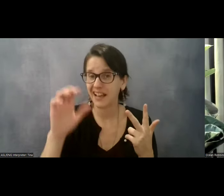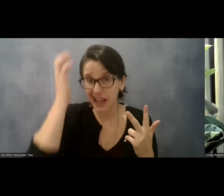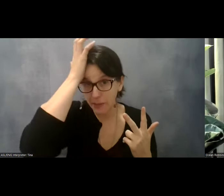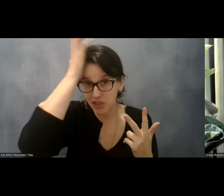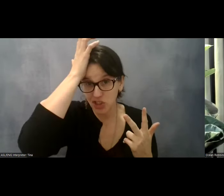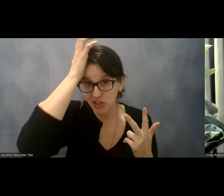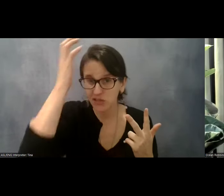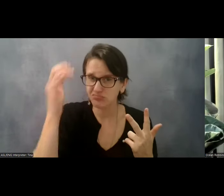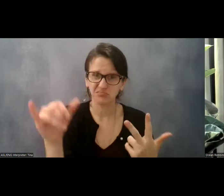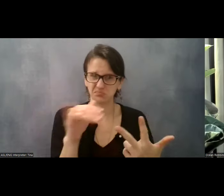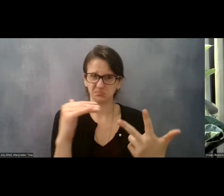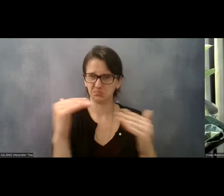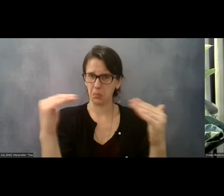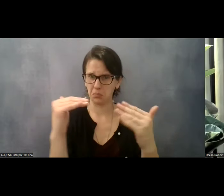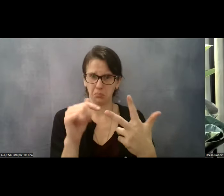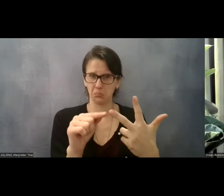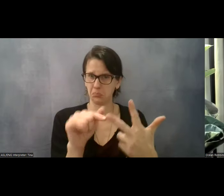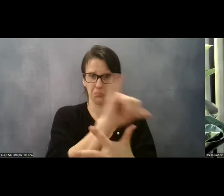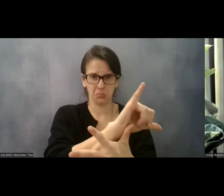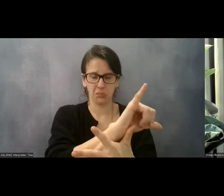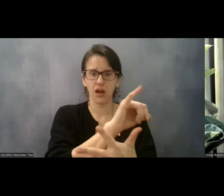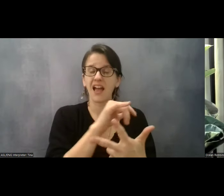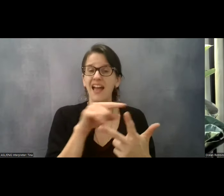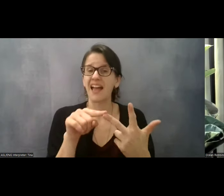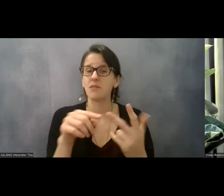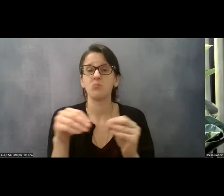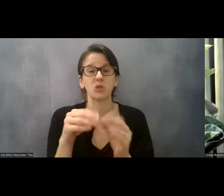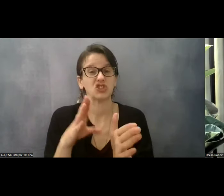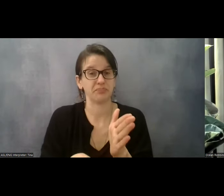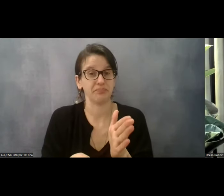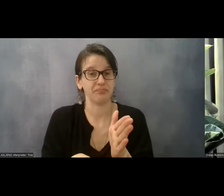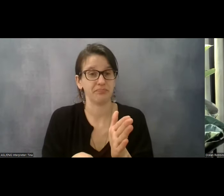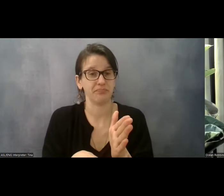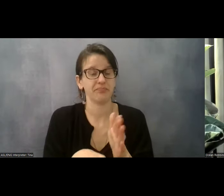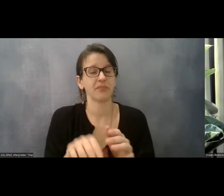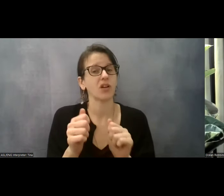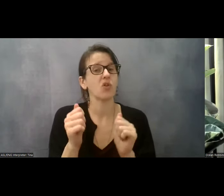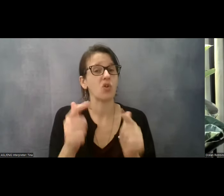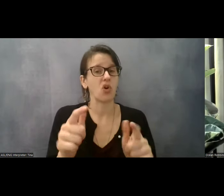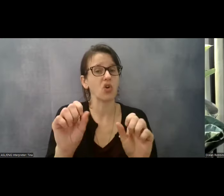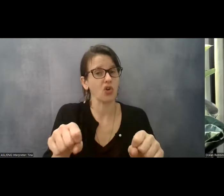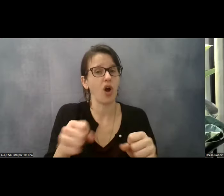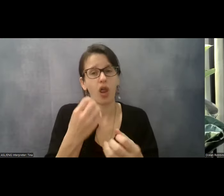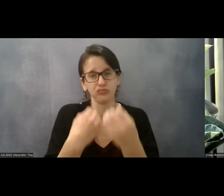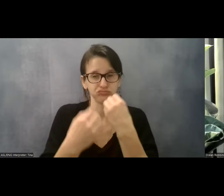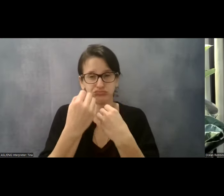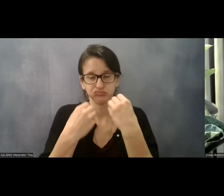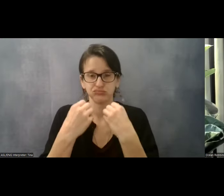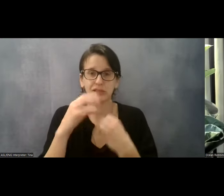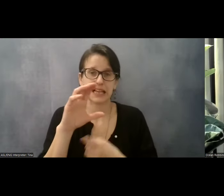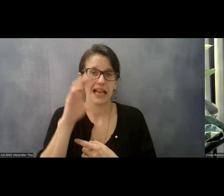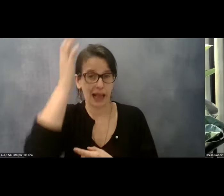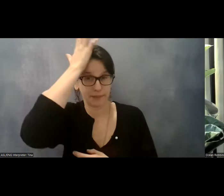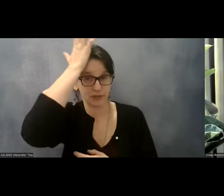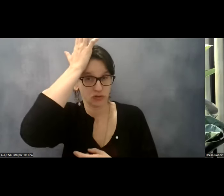affordable. And I think we could all enjoy cabbage a lot more and be the healthier for it. And it's pretty easy